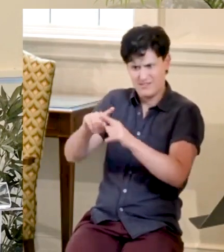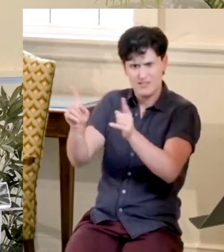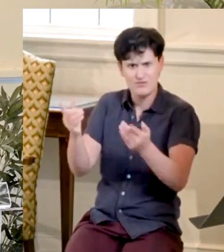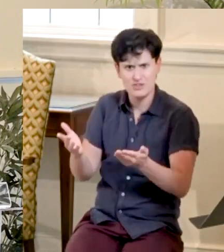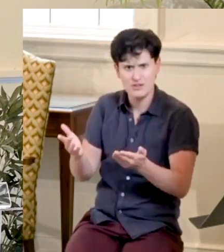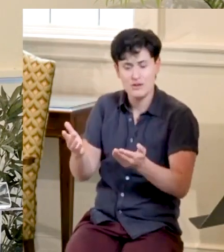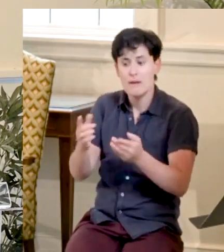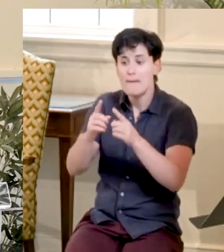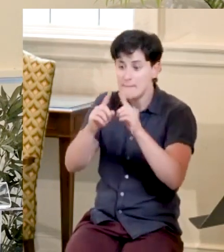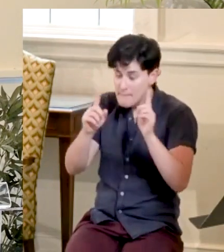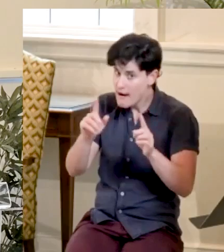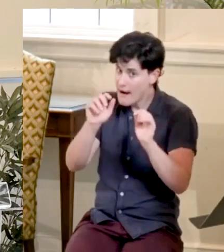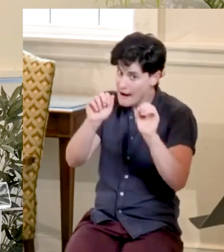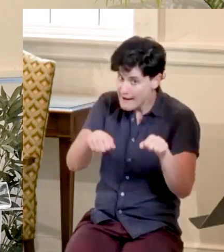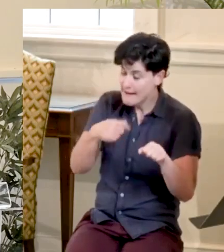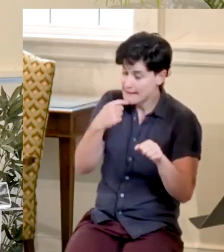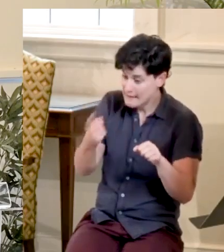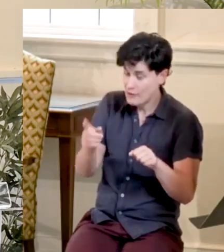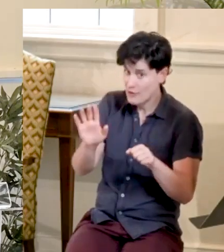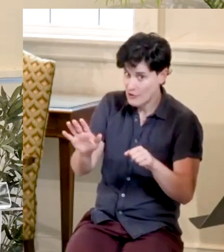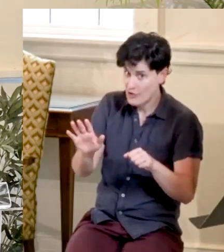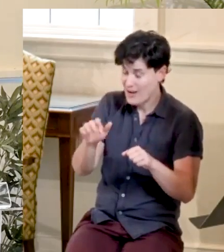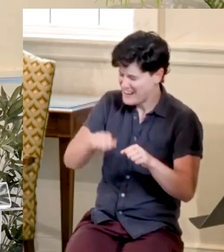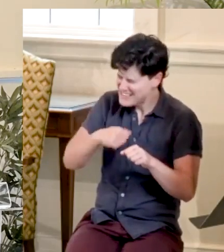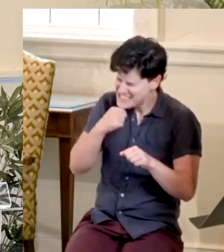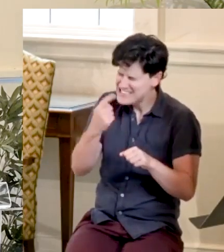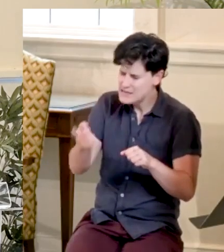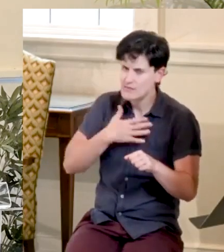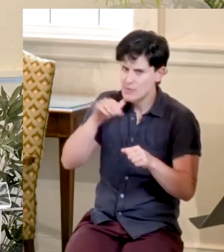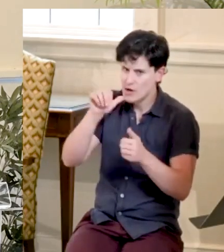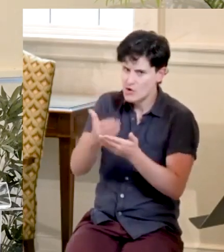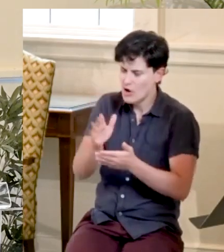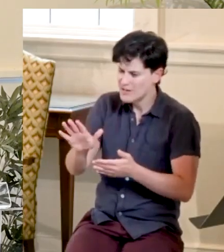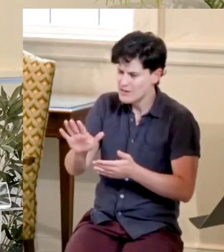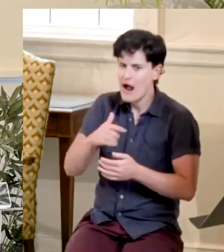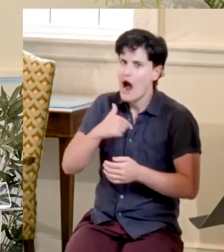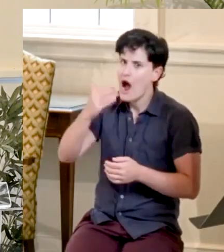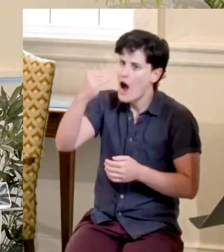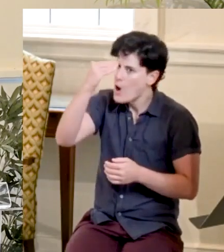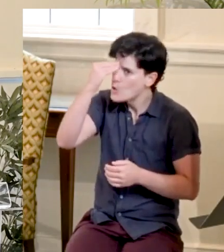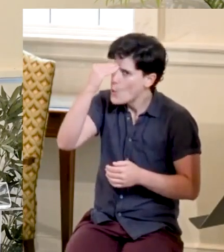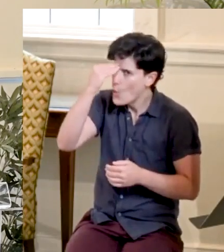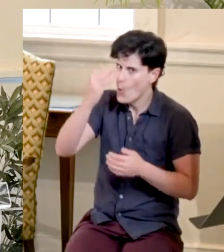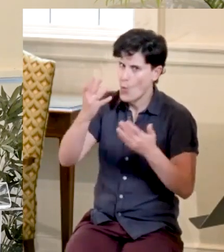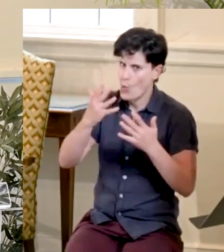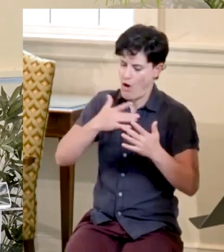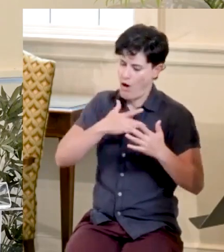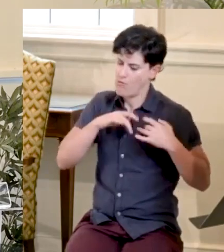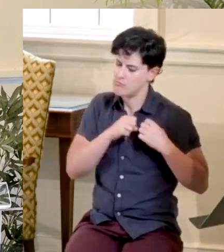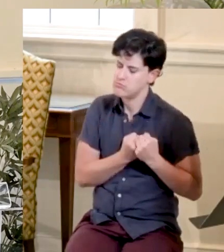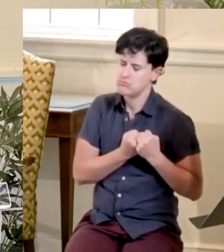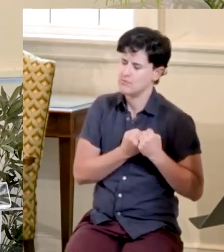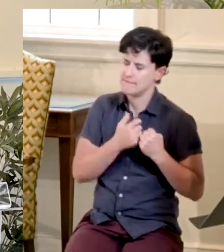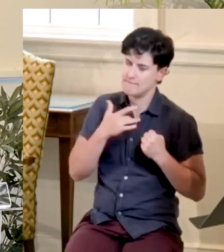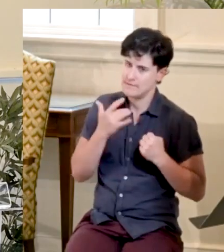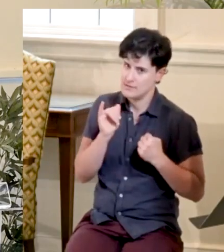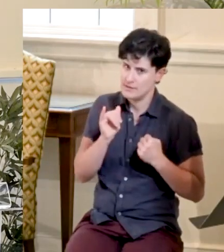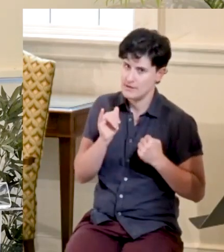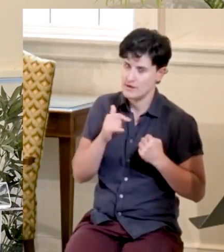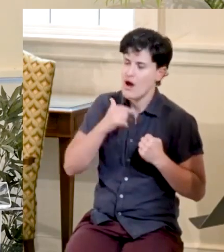But I can tell her. I can tell her that I know what heartbreak feels like,